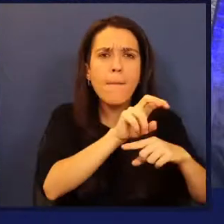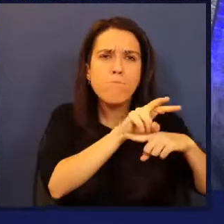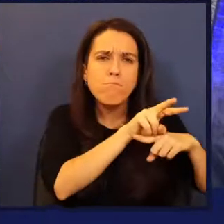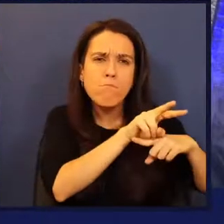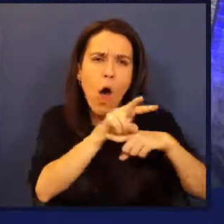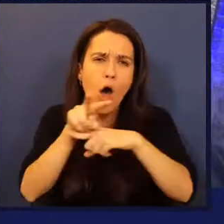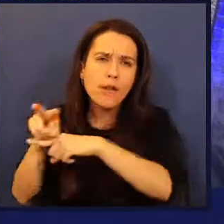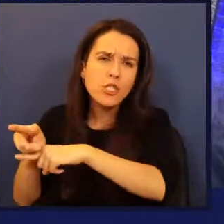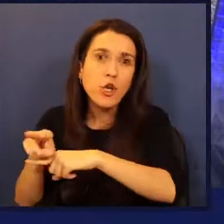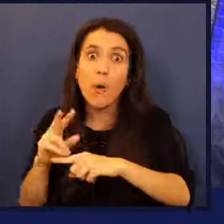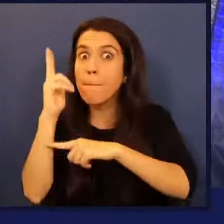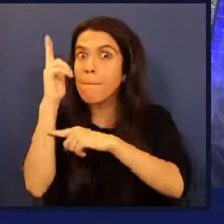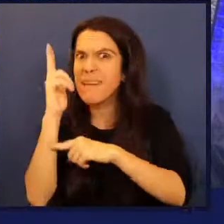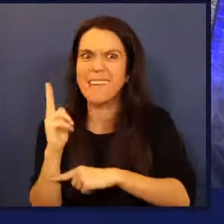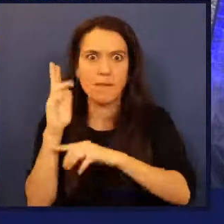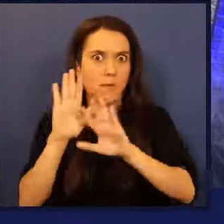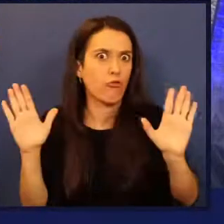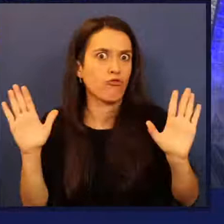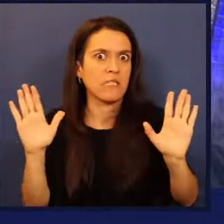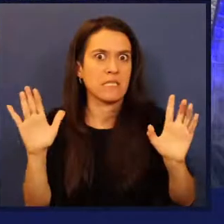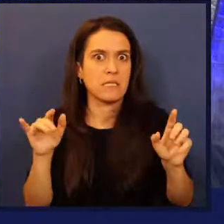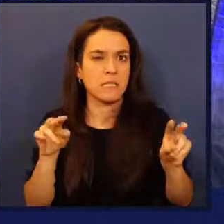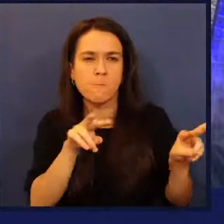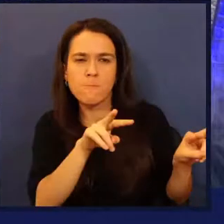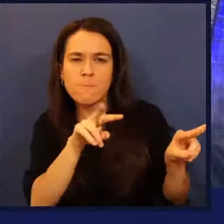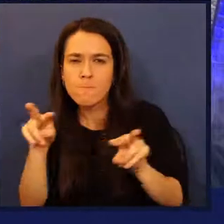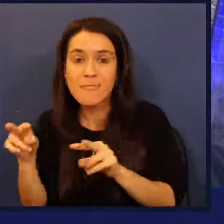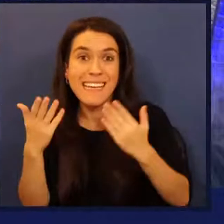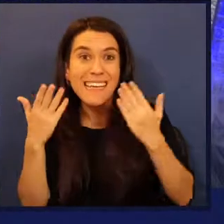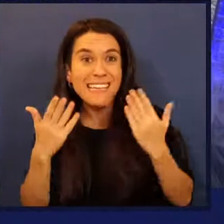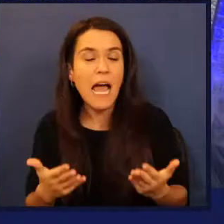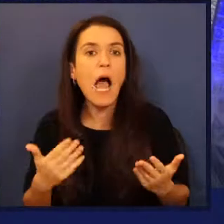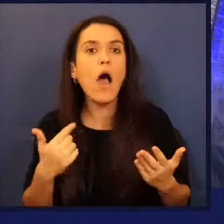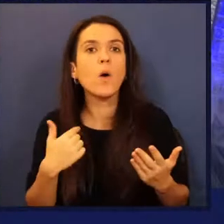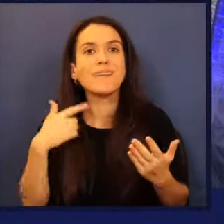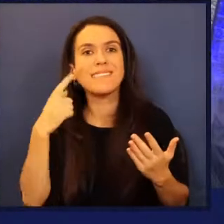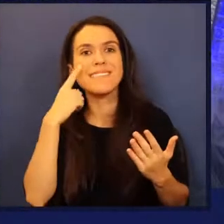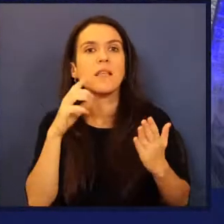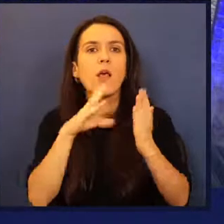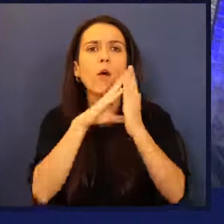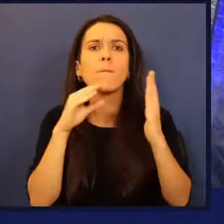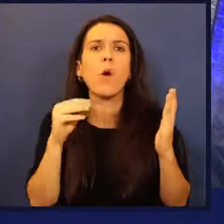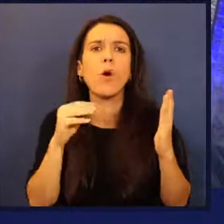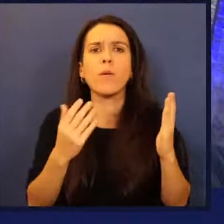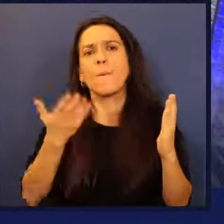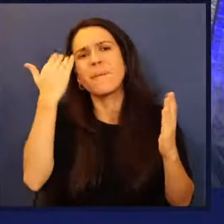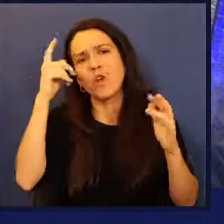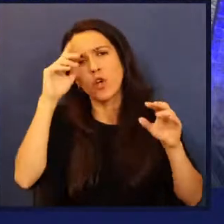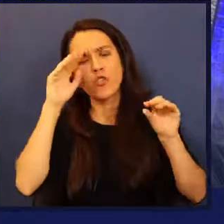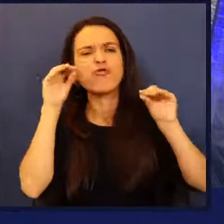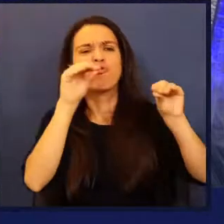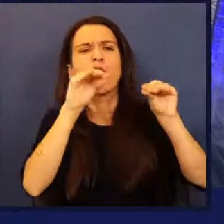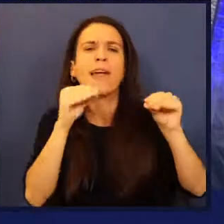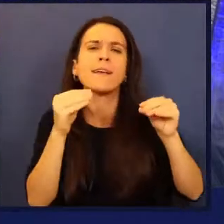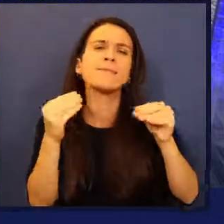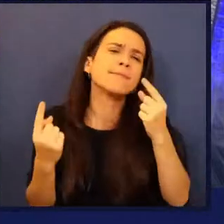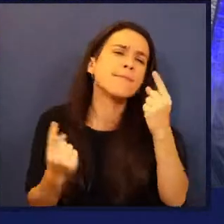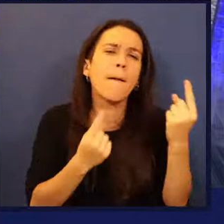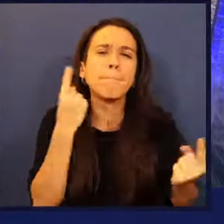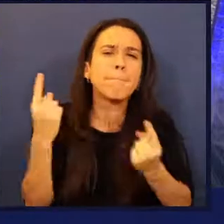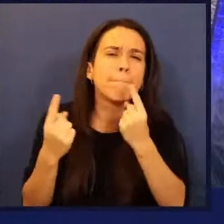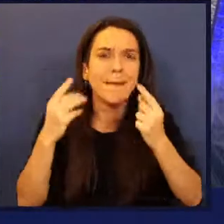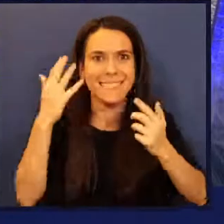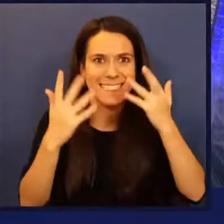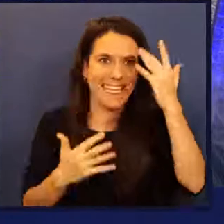that process. What we're now doing, because most of us are dealing with models that have already been trained on some form of data, and